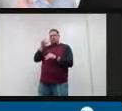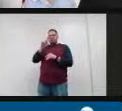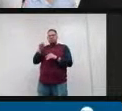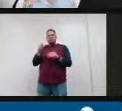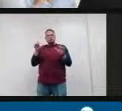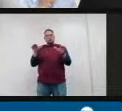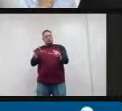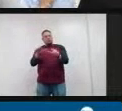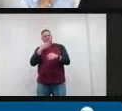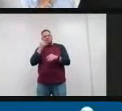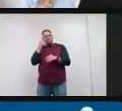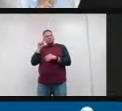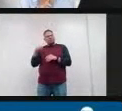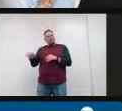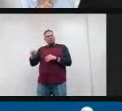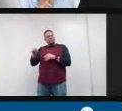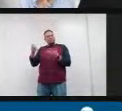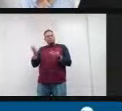kids.